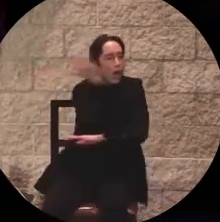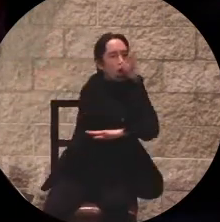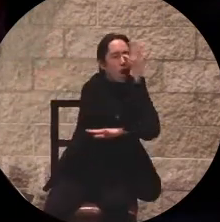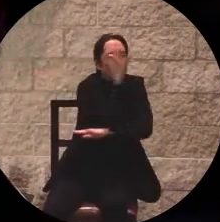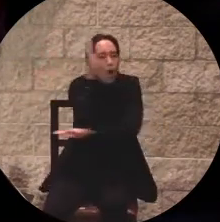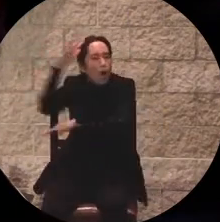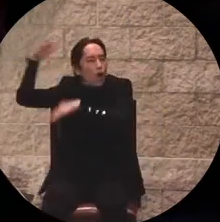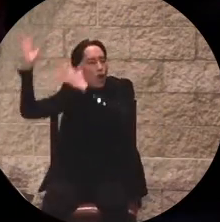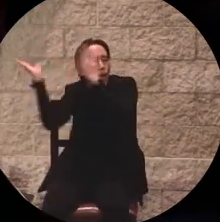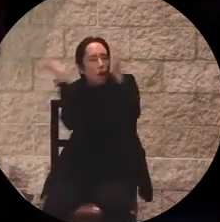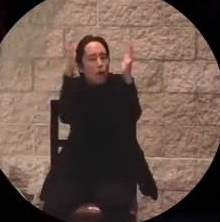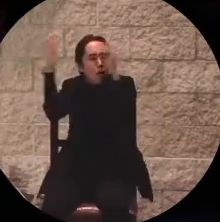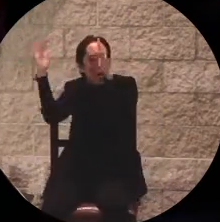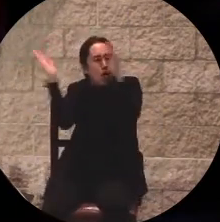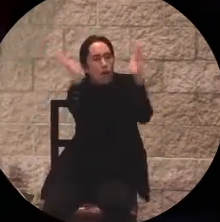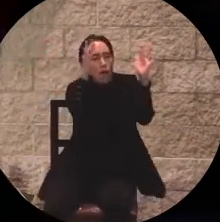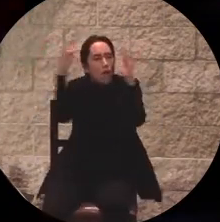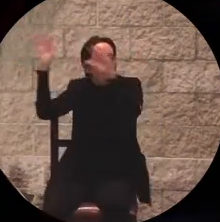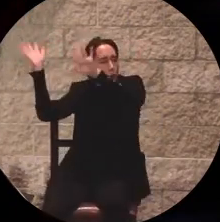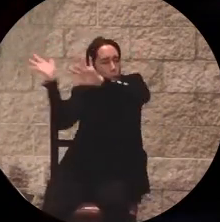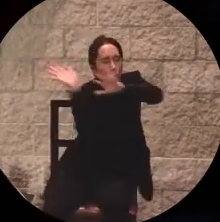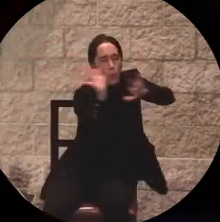the pines.